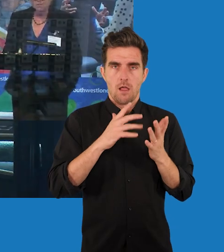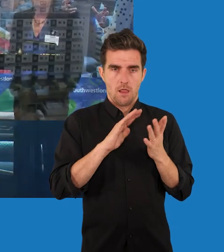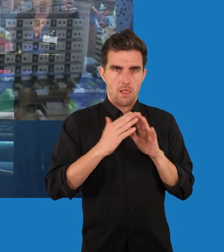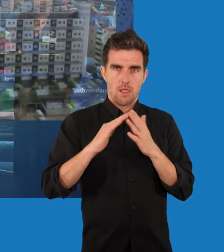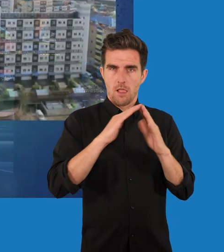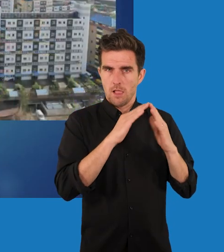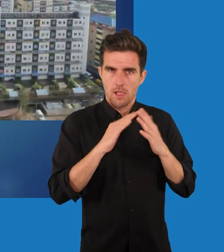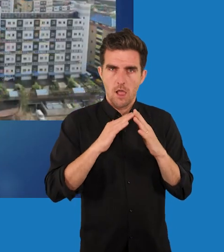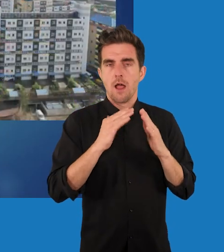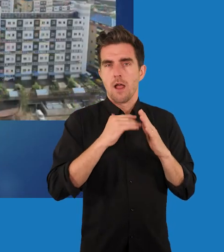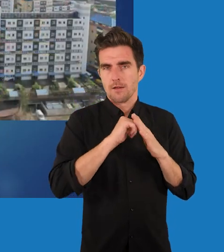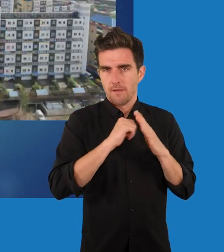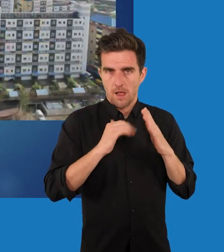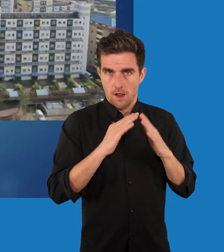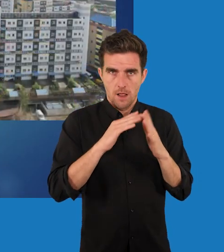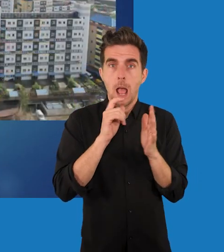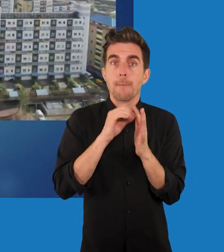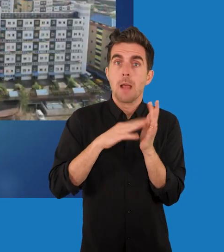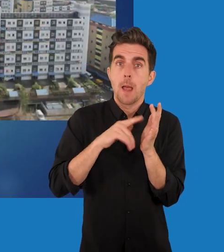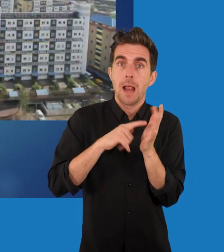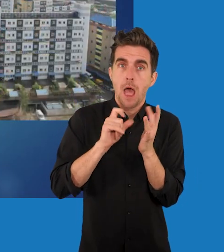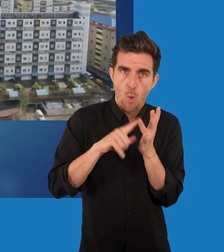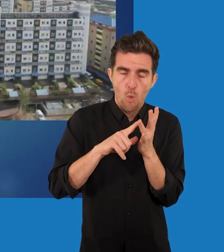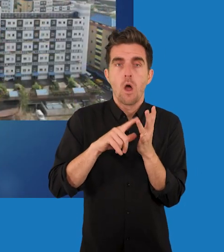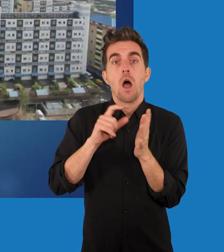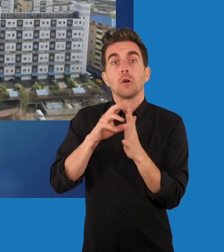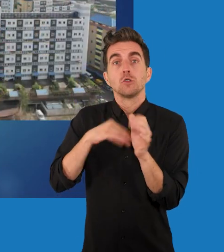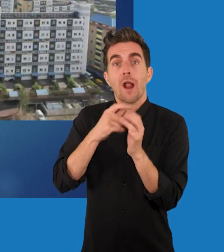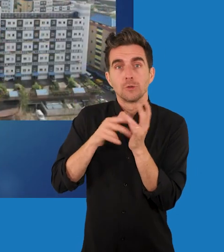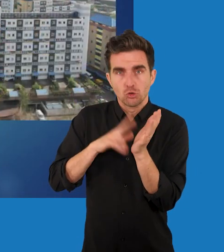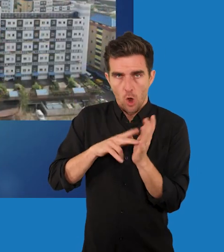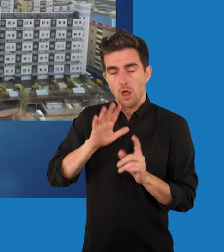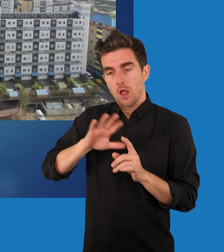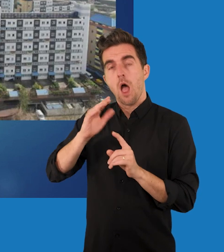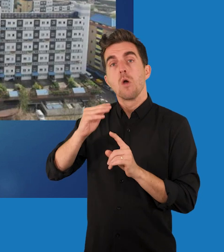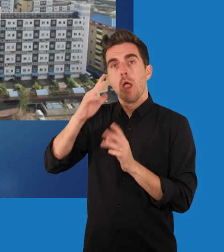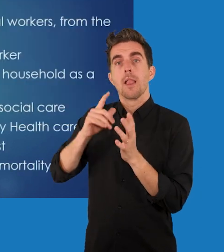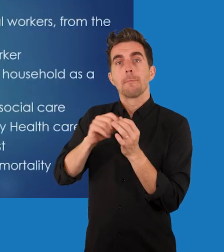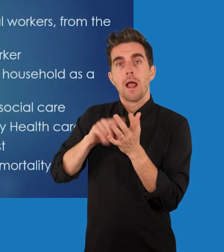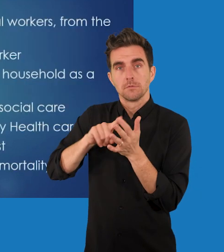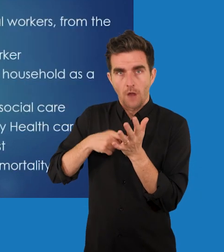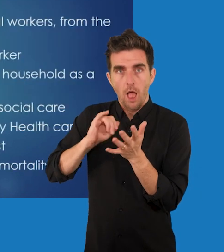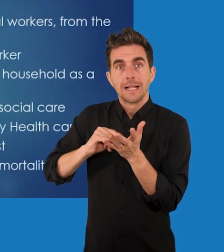Brazil, through the estates of Pimlico, and onto the Doddington estate in North Battersea.